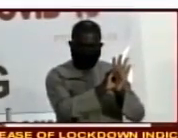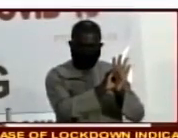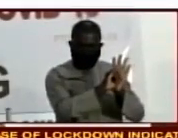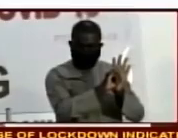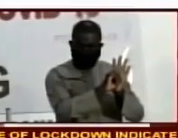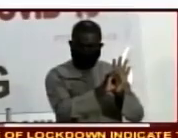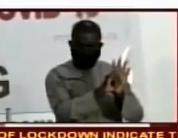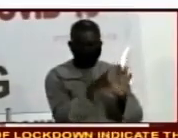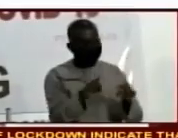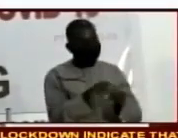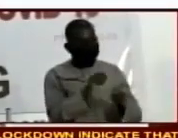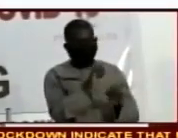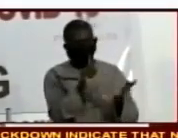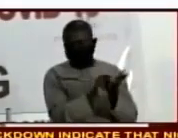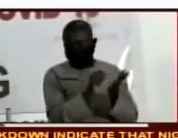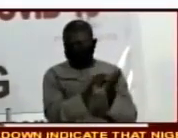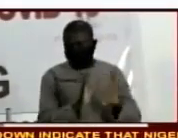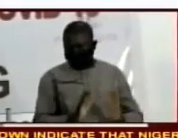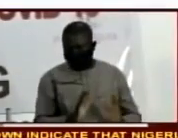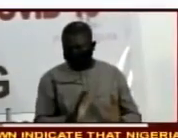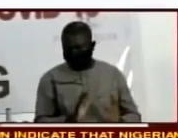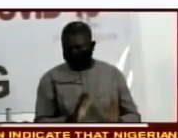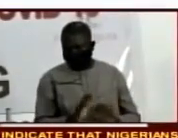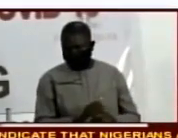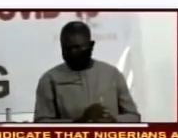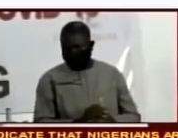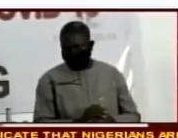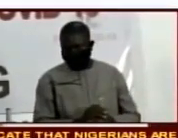as a journalist is allowed to move about